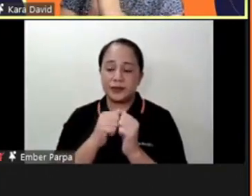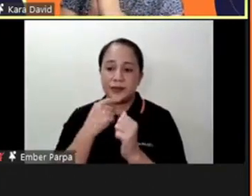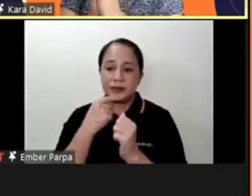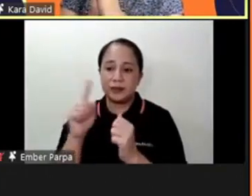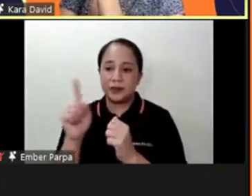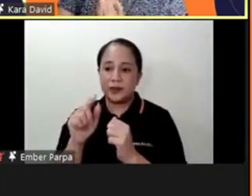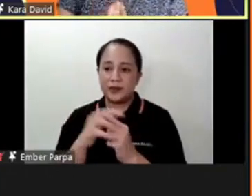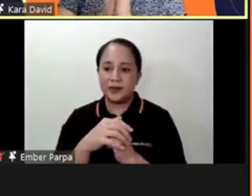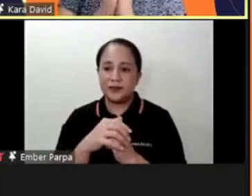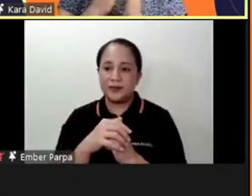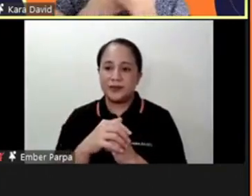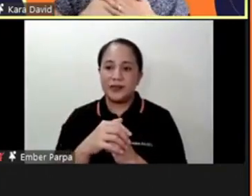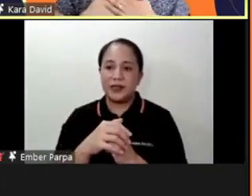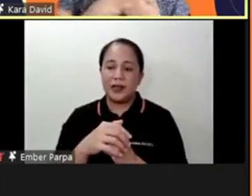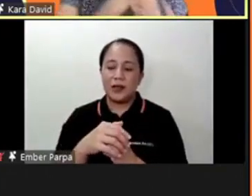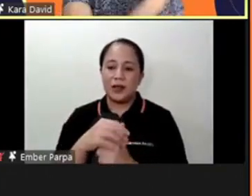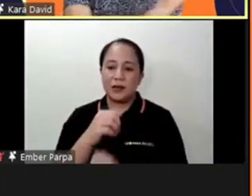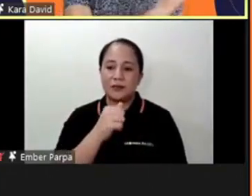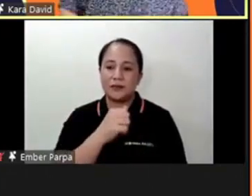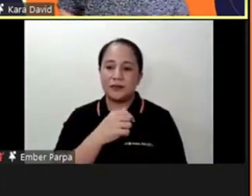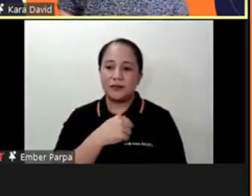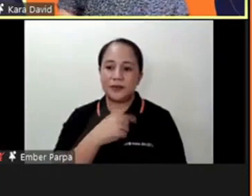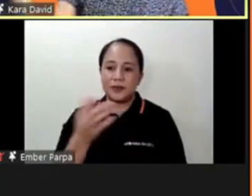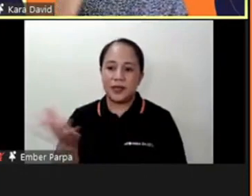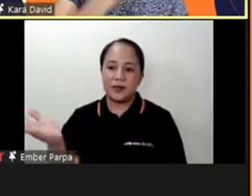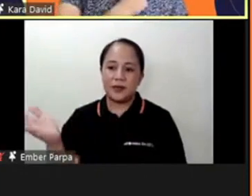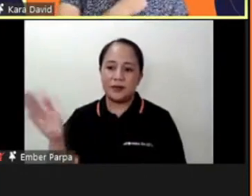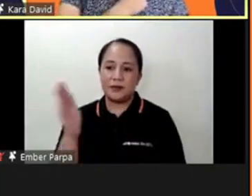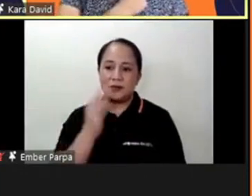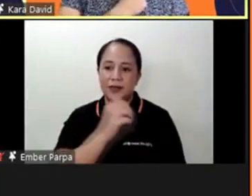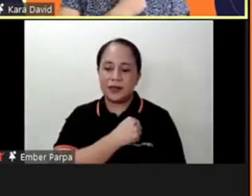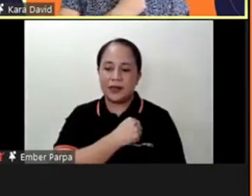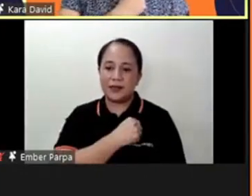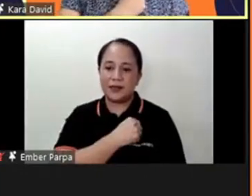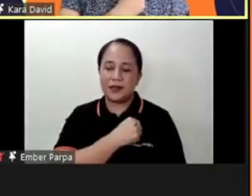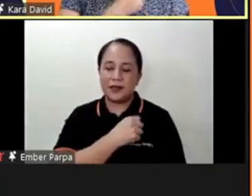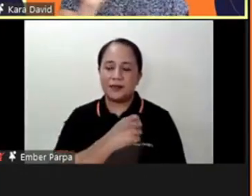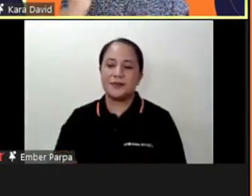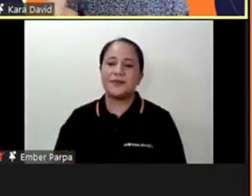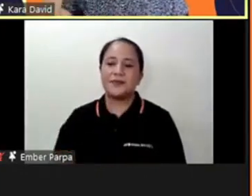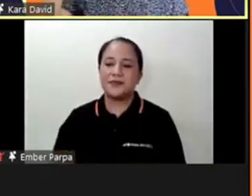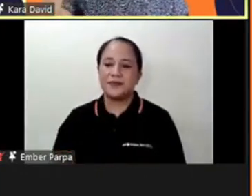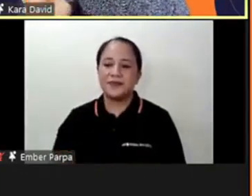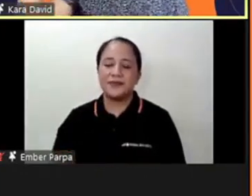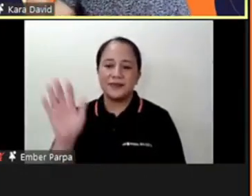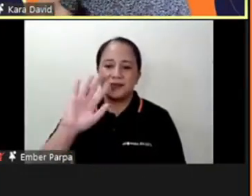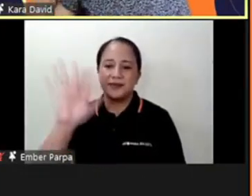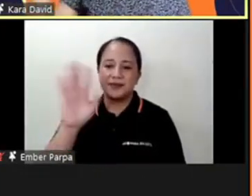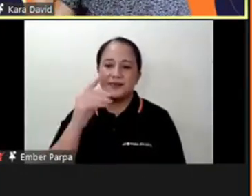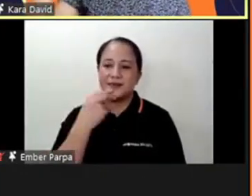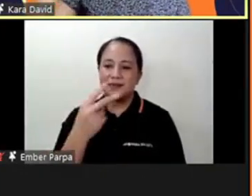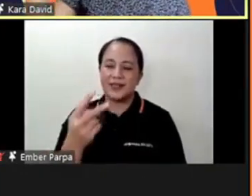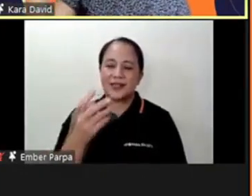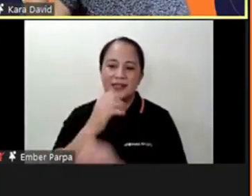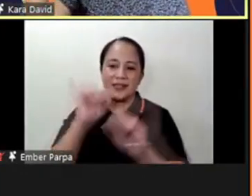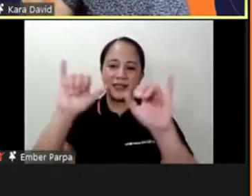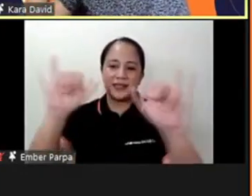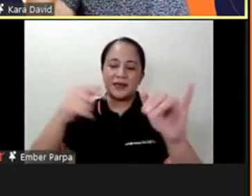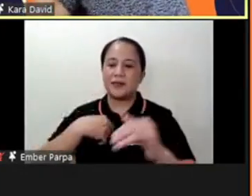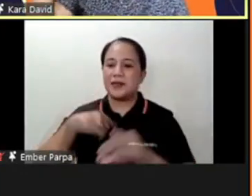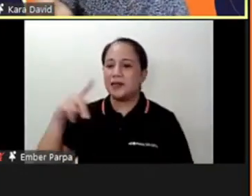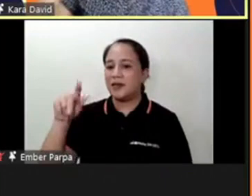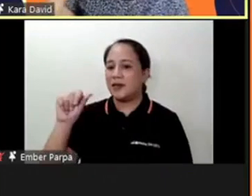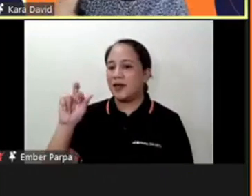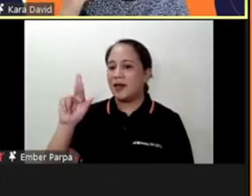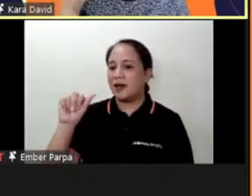na ako, tayo, para sa bata. See you again and stay safe. Ako po si Cara